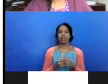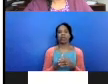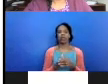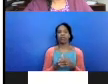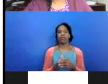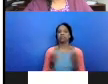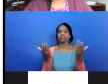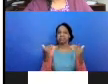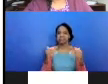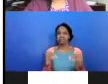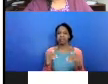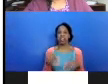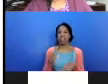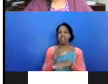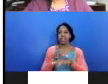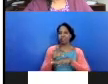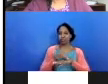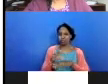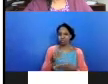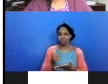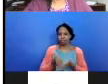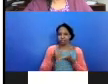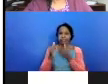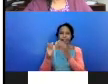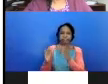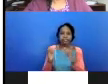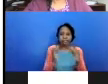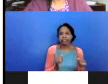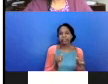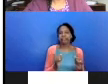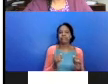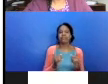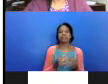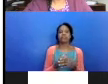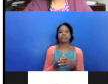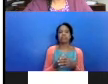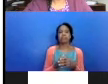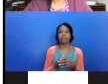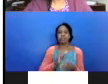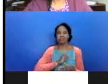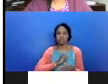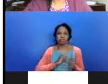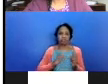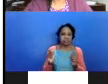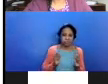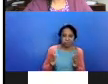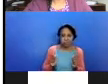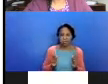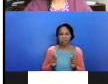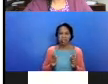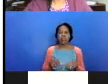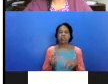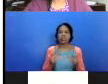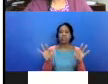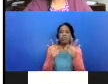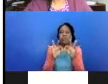establishing values when harmed others. So there's a whole process of when people come in, grounding them through just